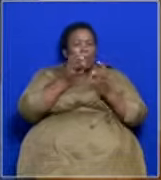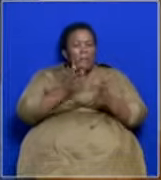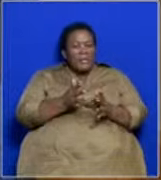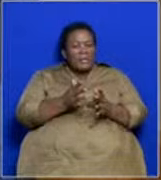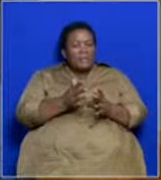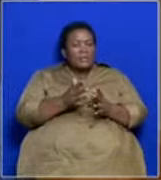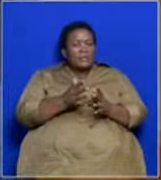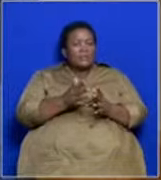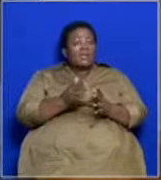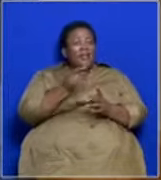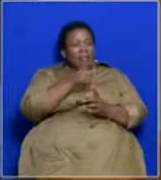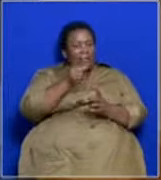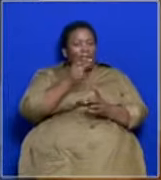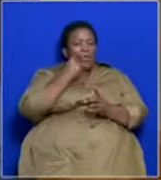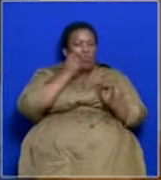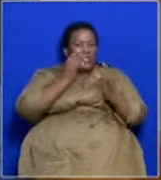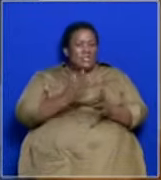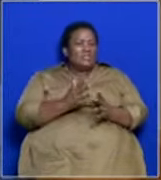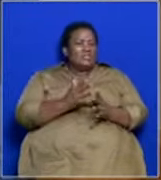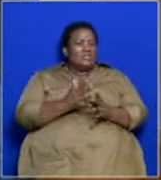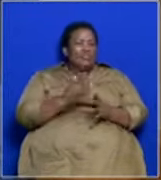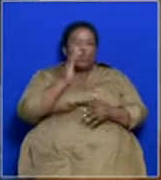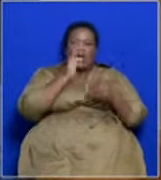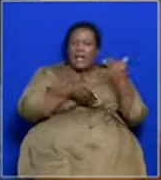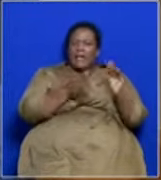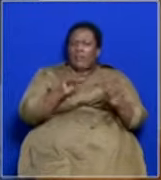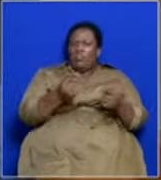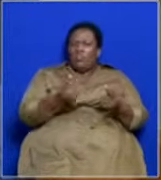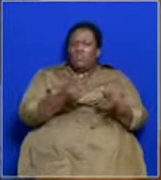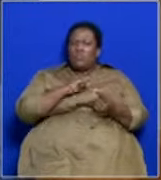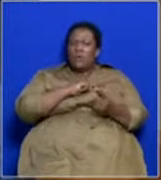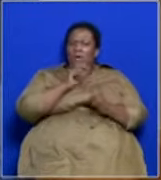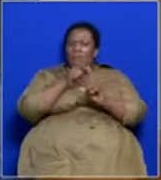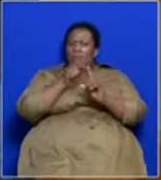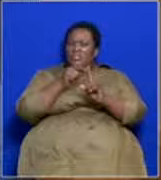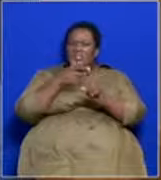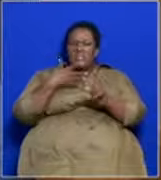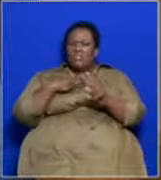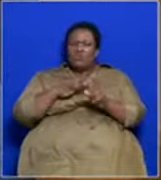So it cannot end just because a witness is not willing to accept a subpoena.